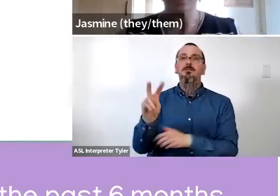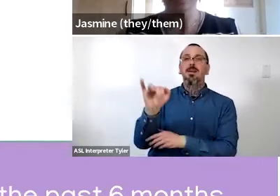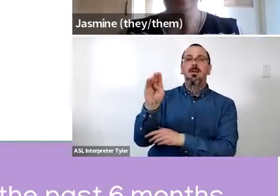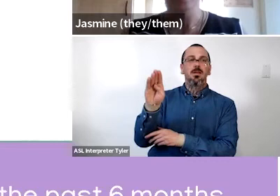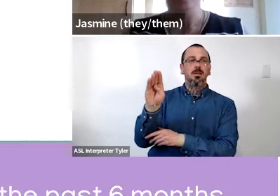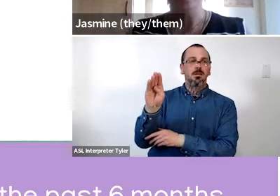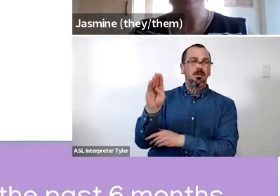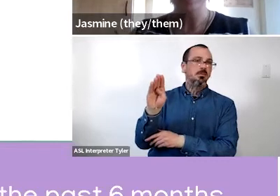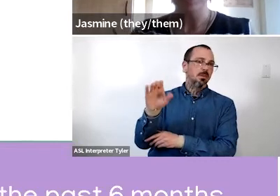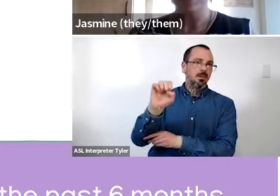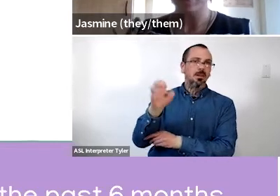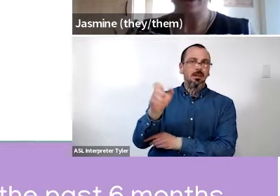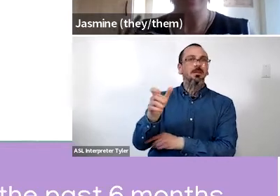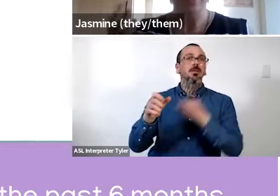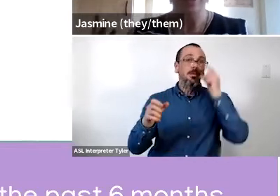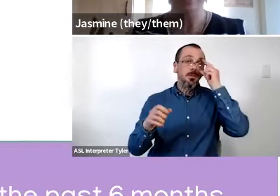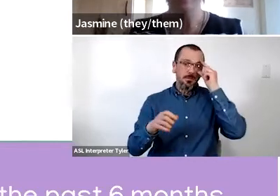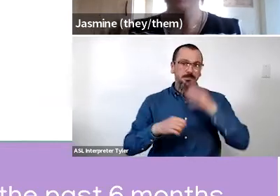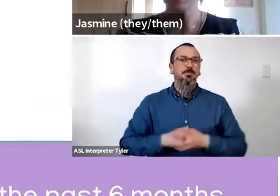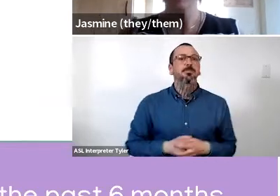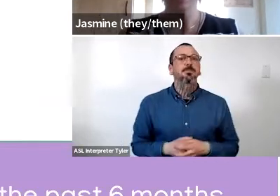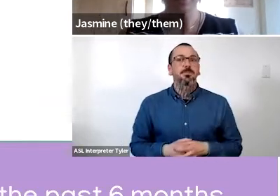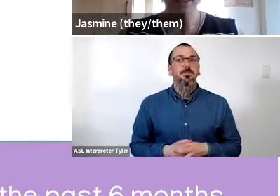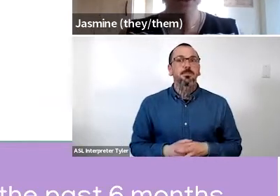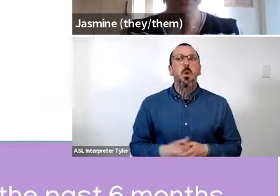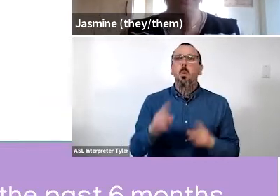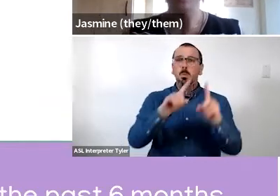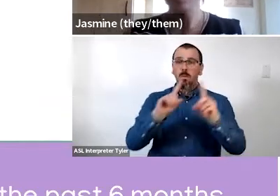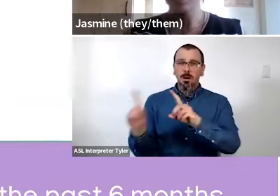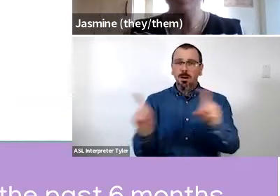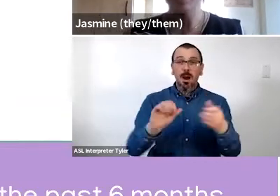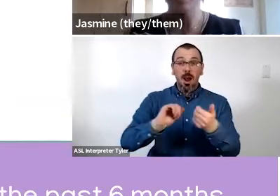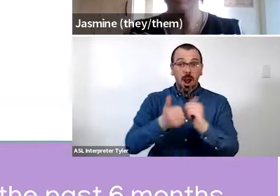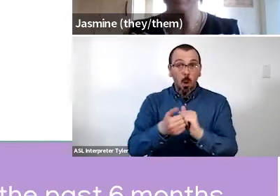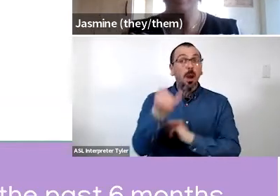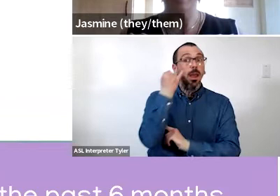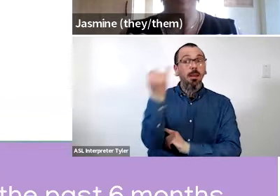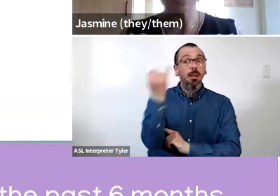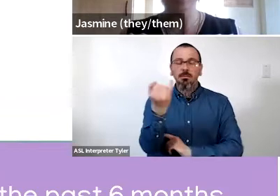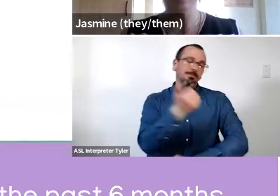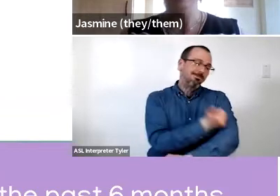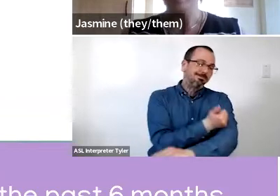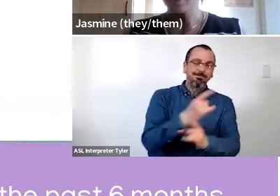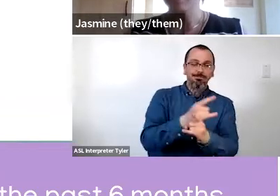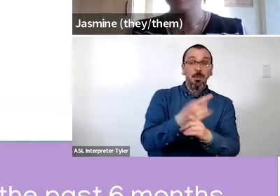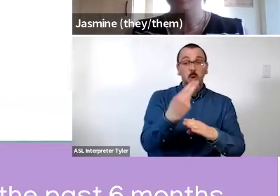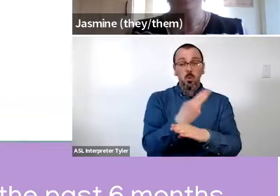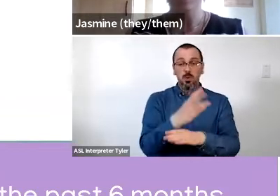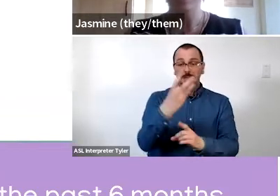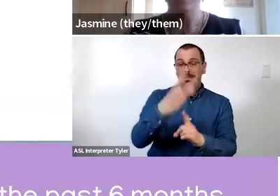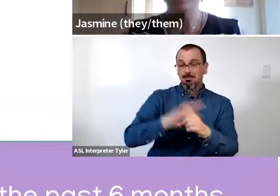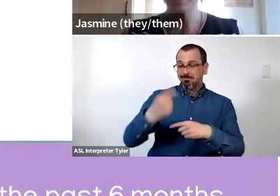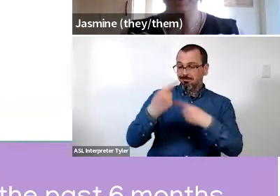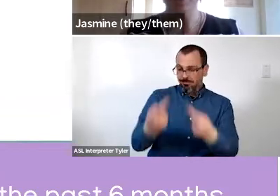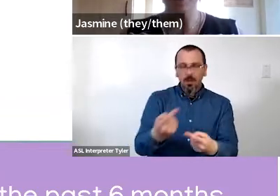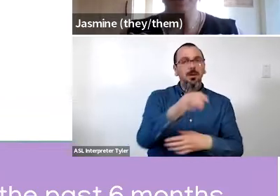or a no, and individuals were assigned a yes if they noted that they used substances in the past 6 months, and they used